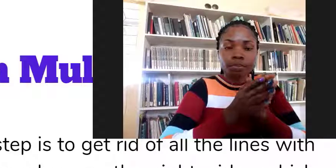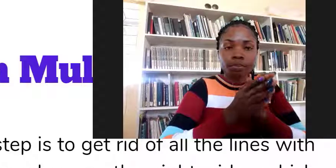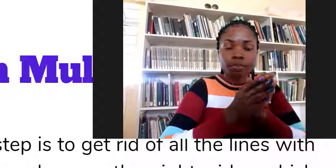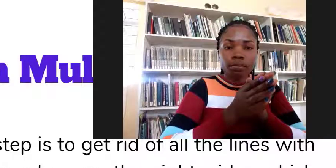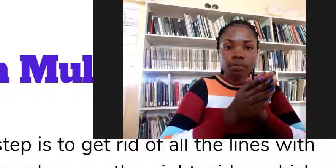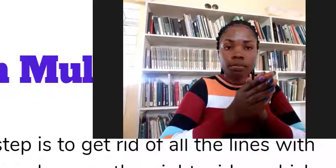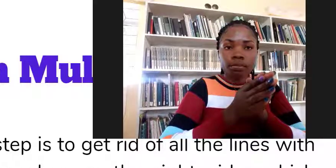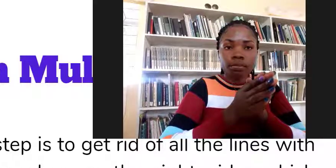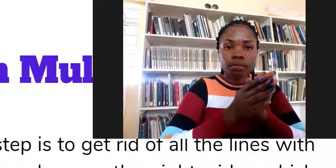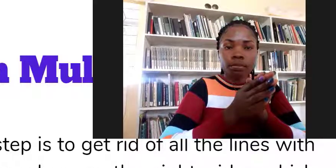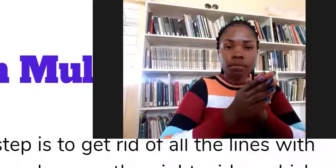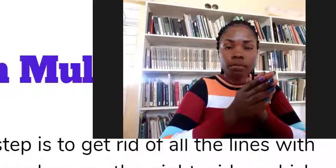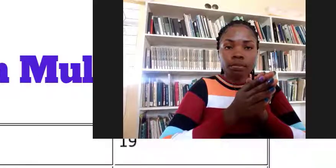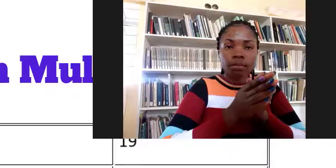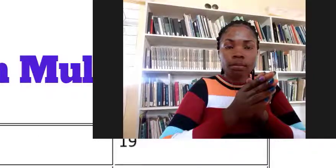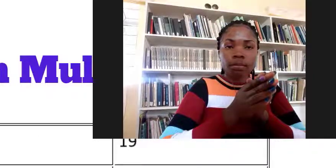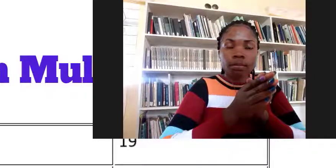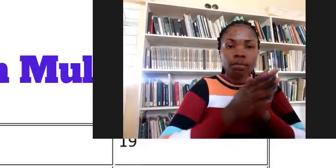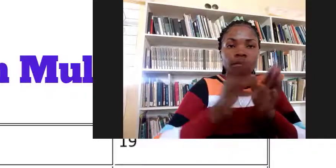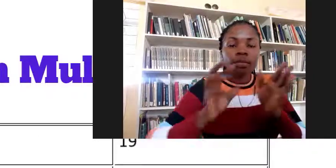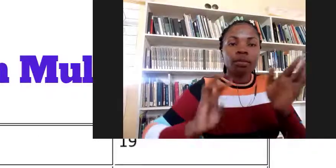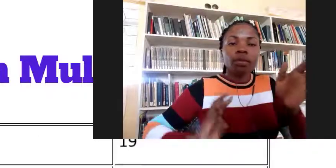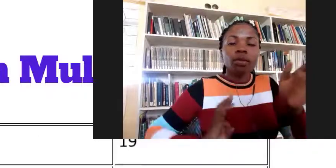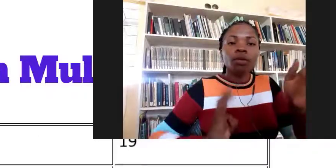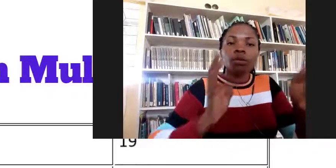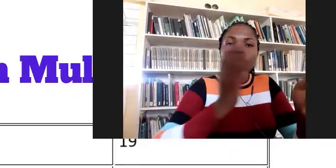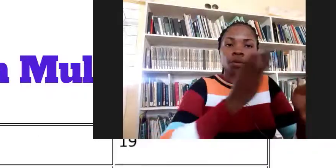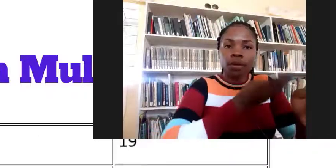we eliminate